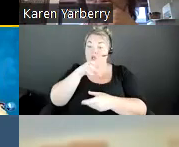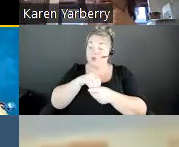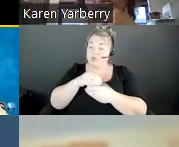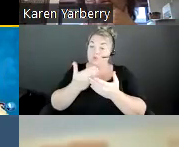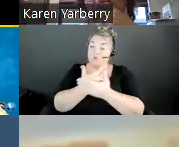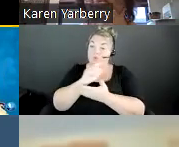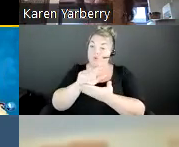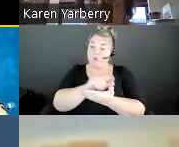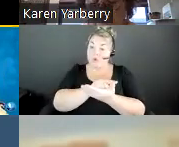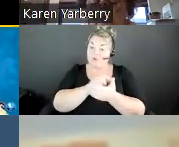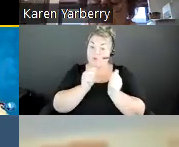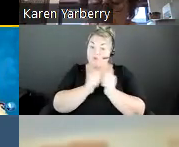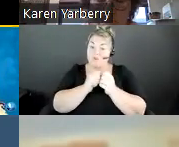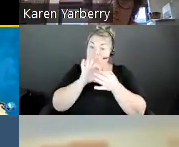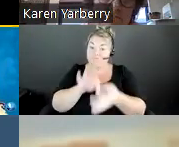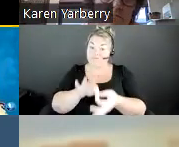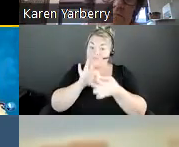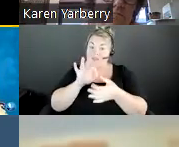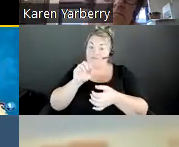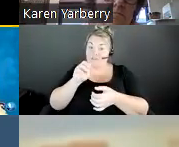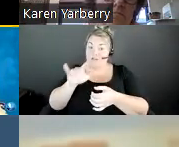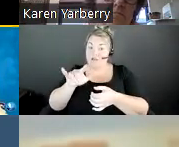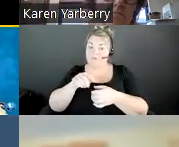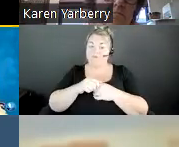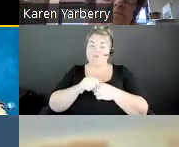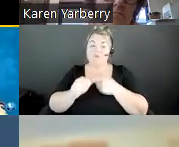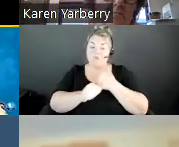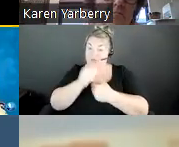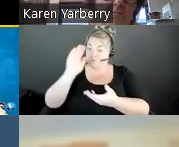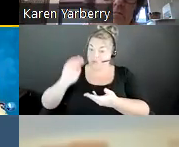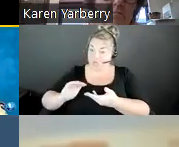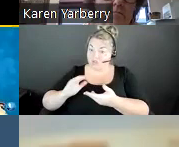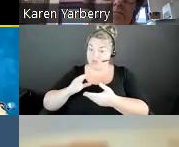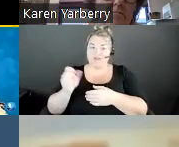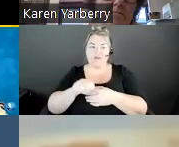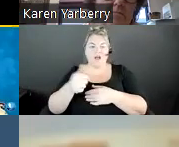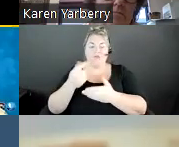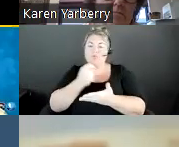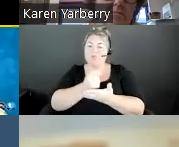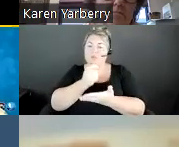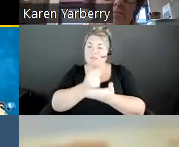laws with fentanyl, risk reduction, and other treatment